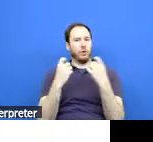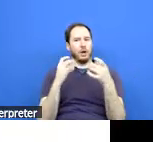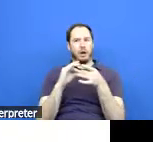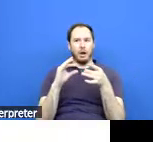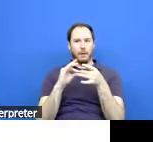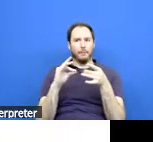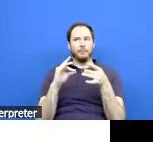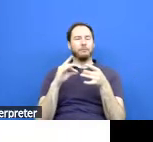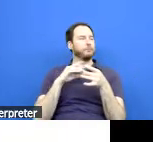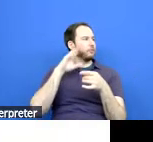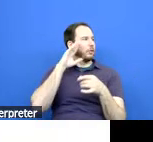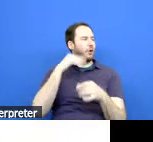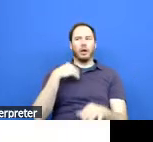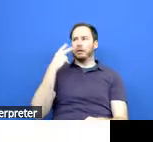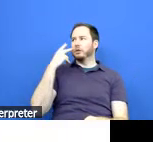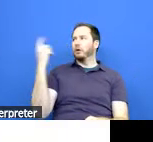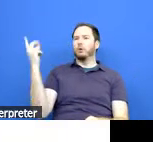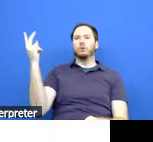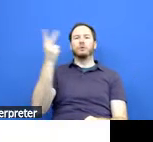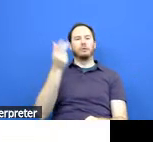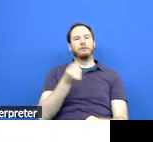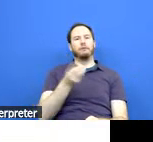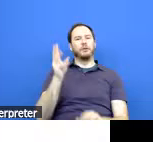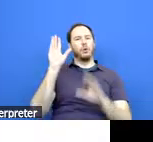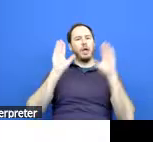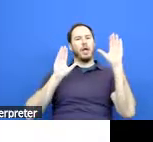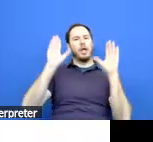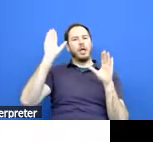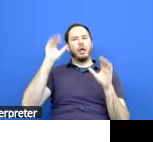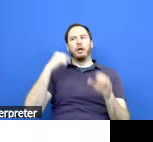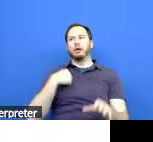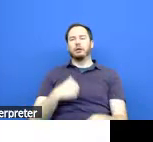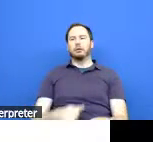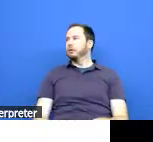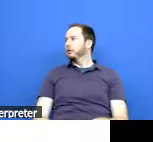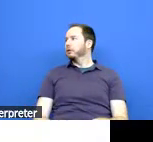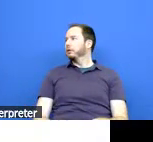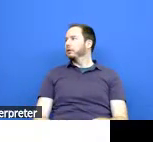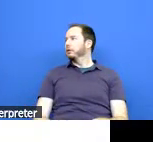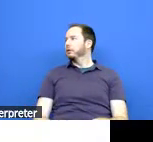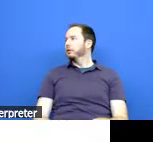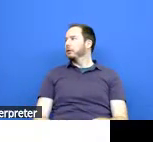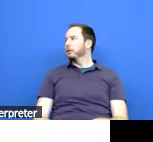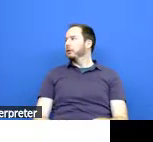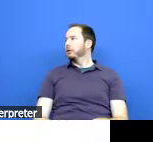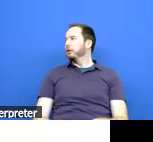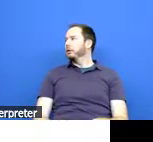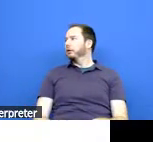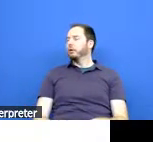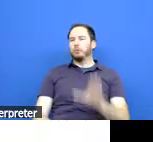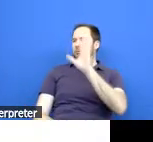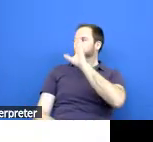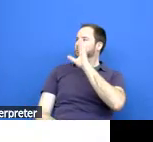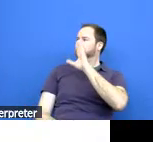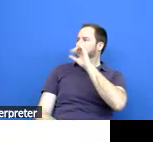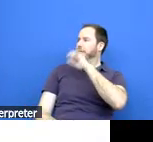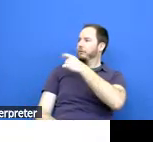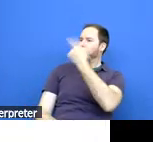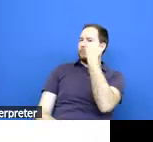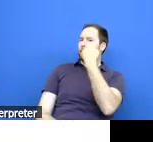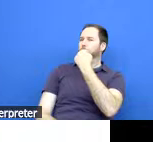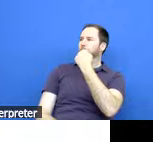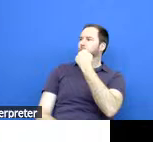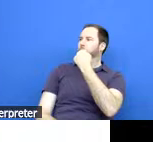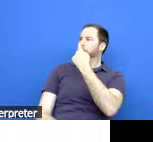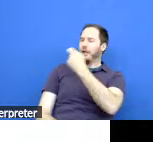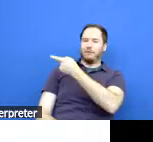Gary, I saw you had your hand raised. Oh, lady, I'm sorry. Oh.